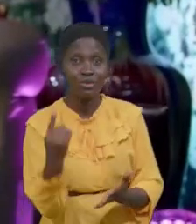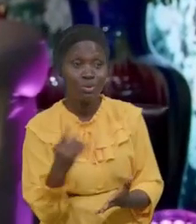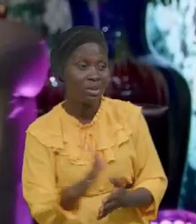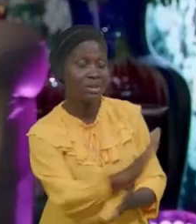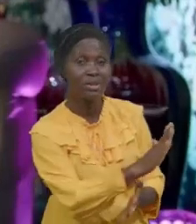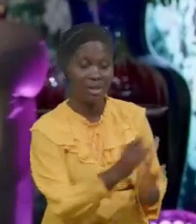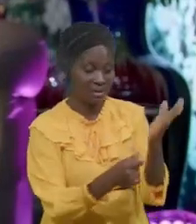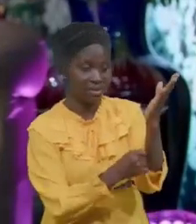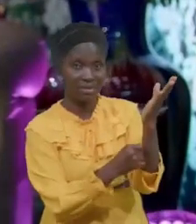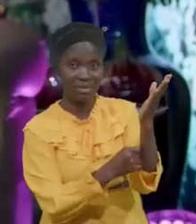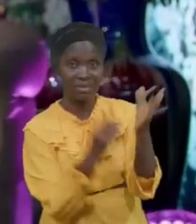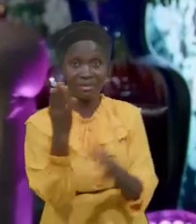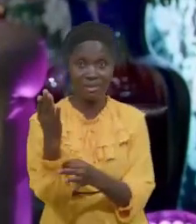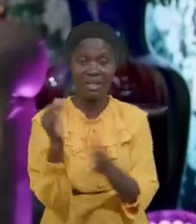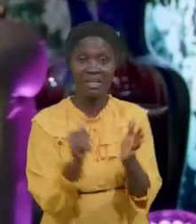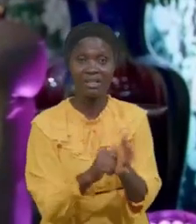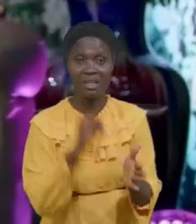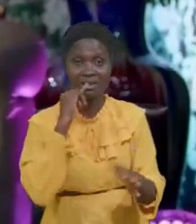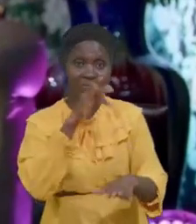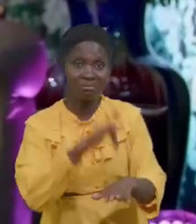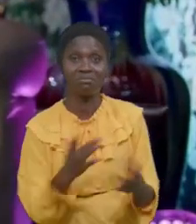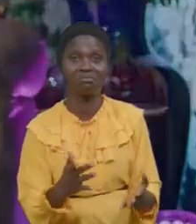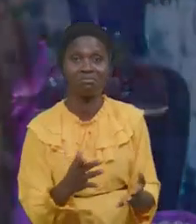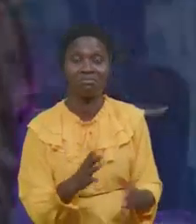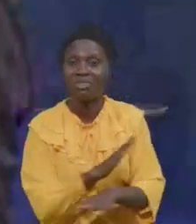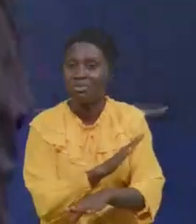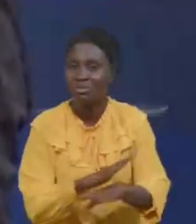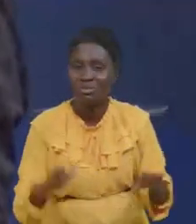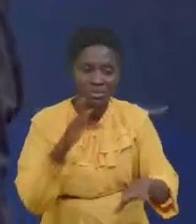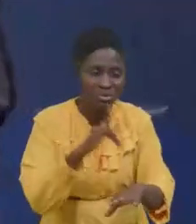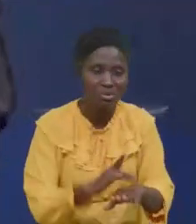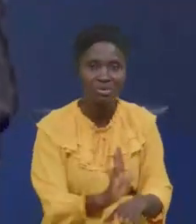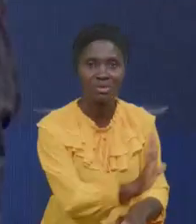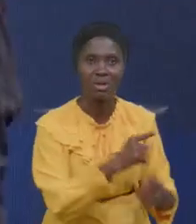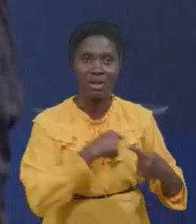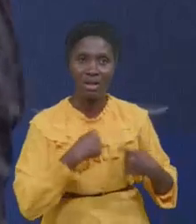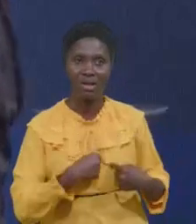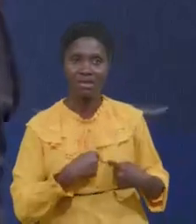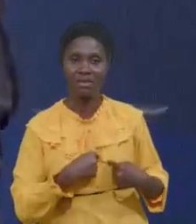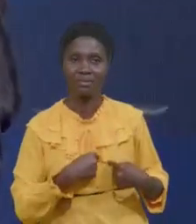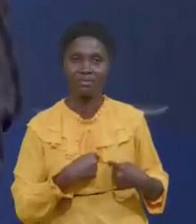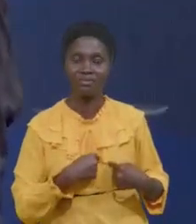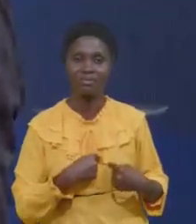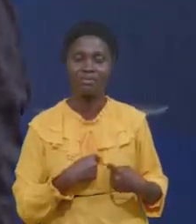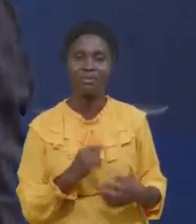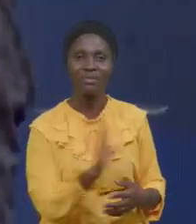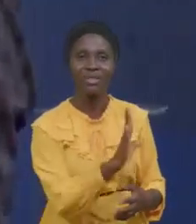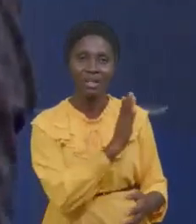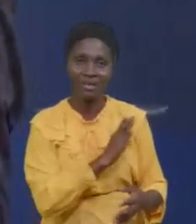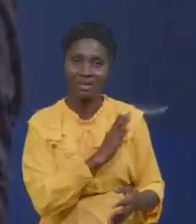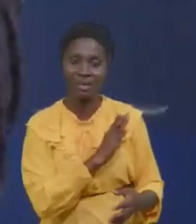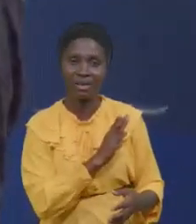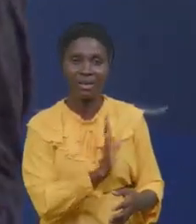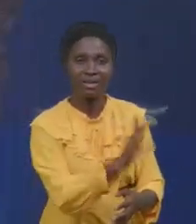was affected. It didn't affect their heart, their character, their soul, their